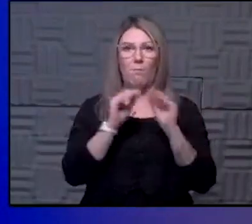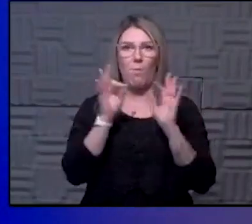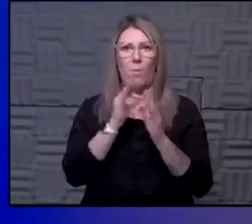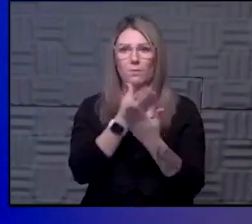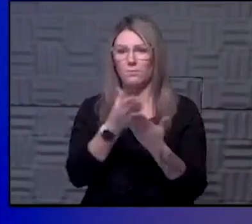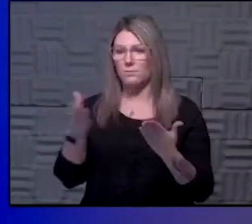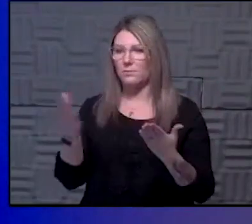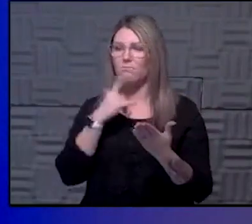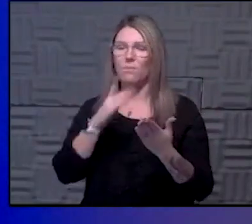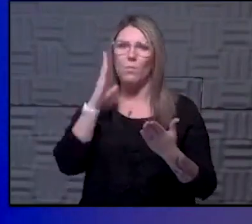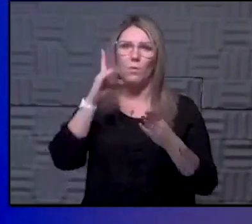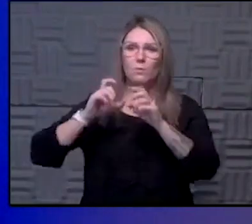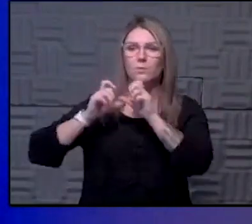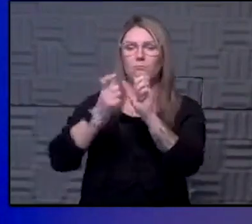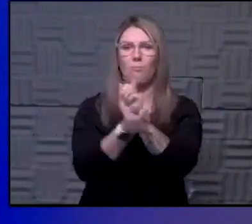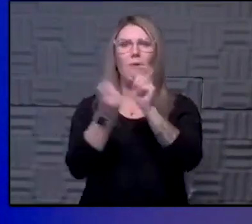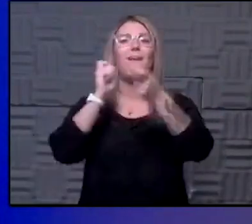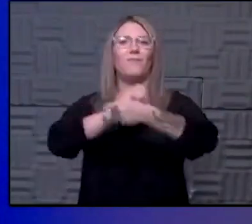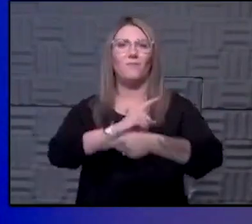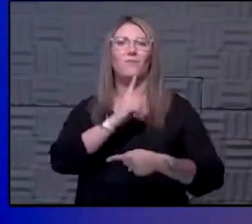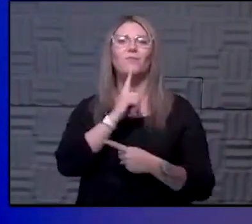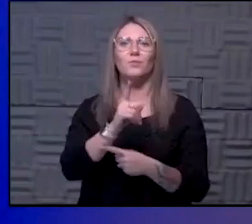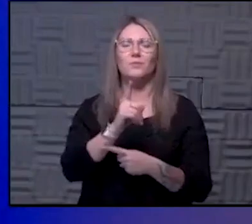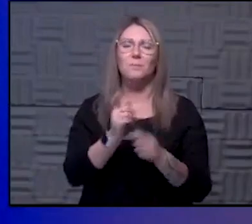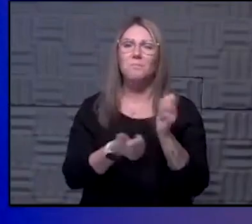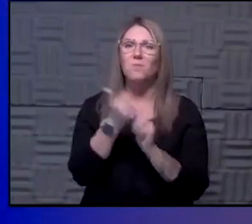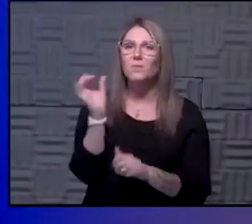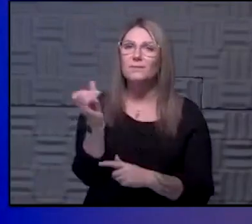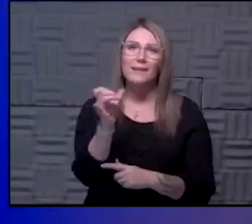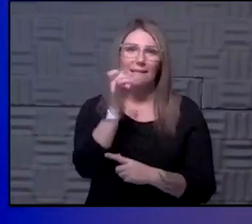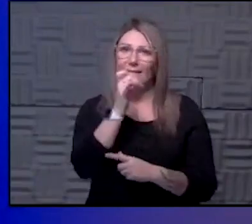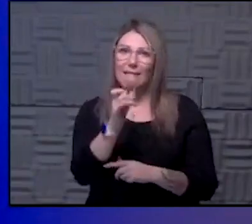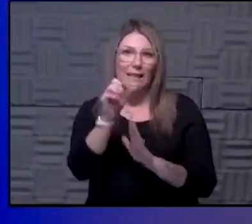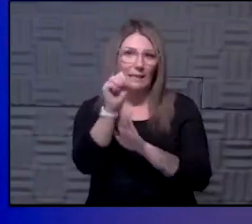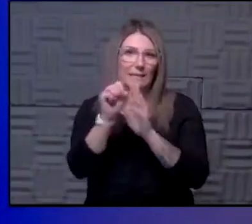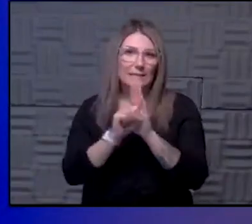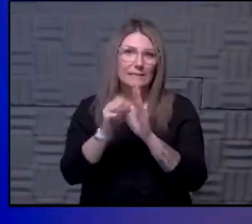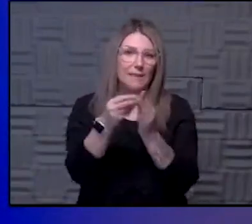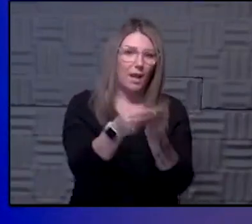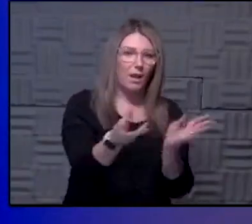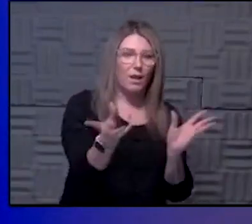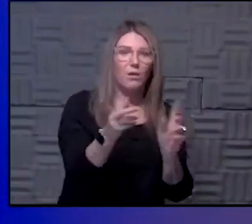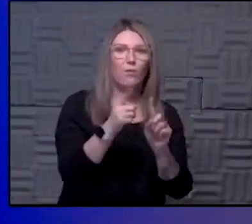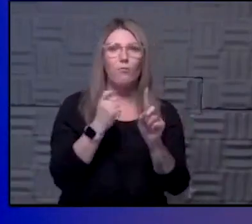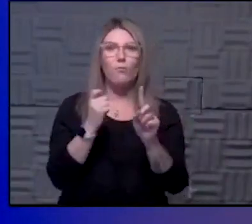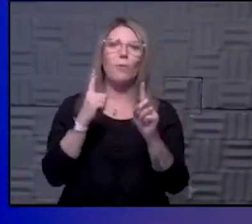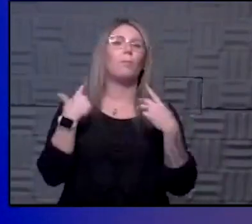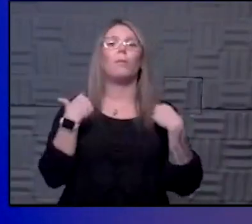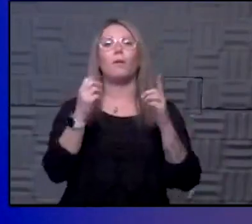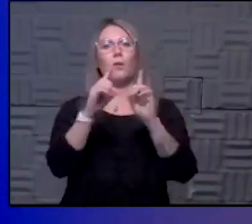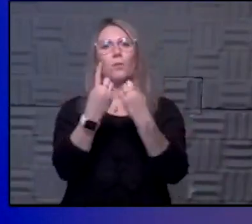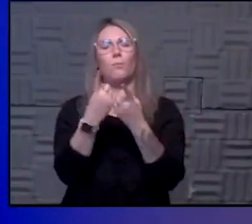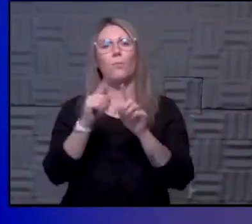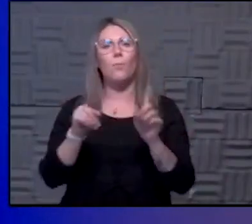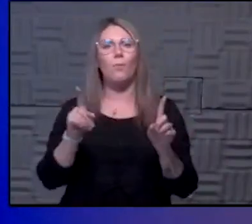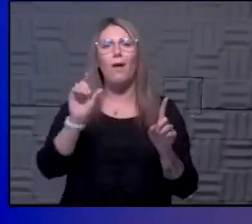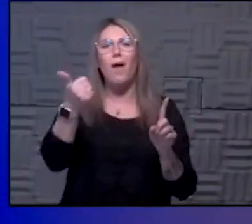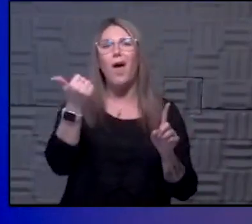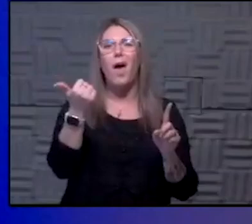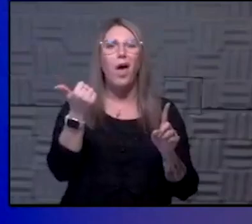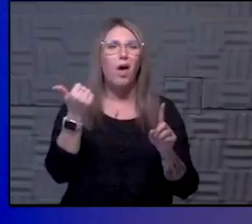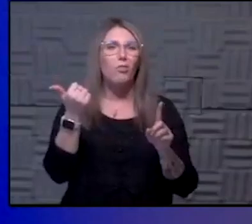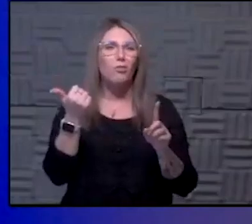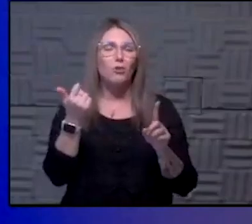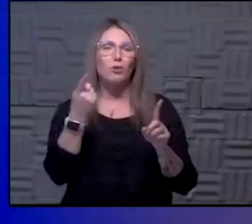continued evolution, and it most likely will not be just the state giving it to the health departments, but it will be that other